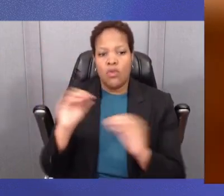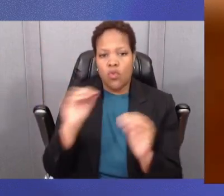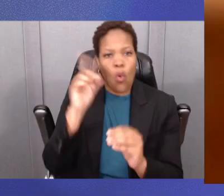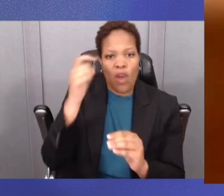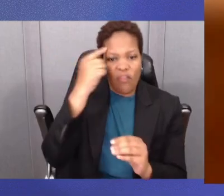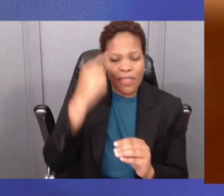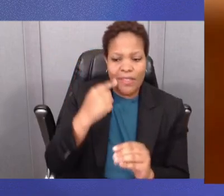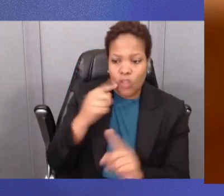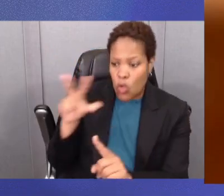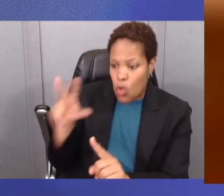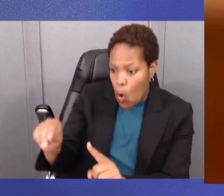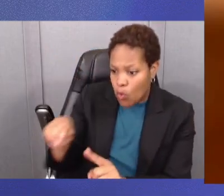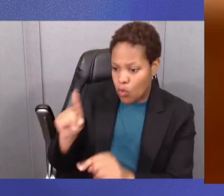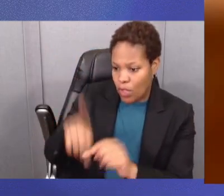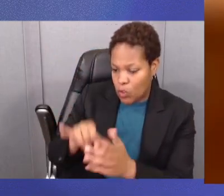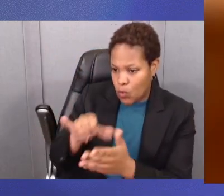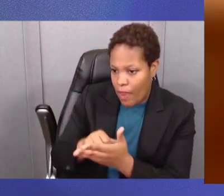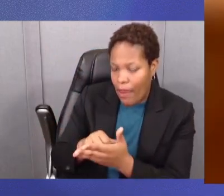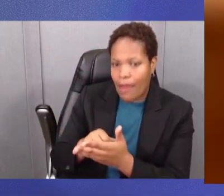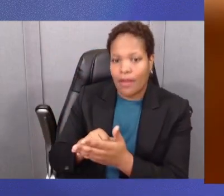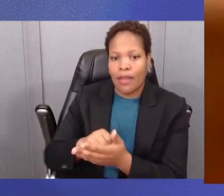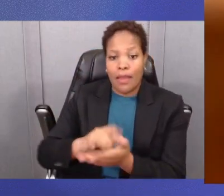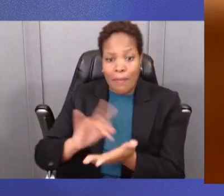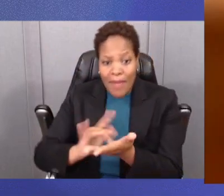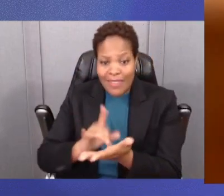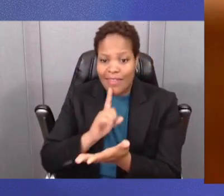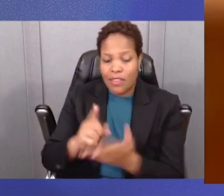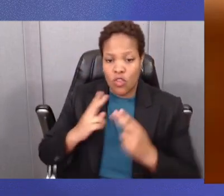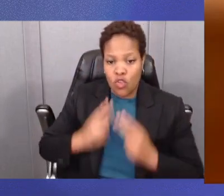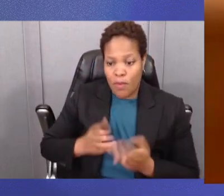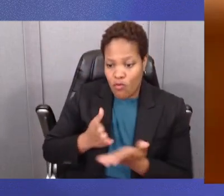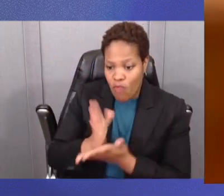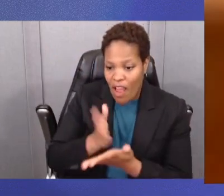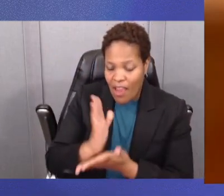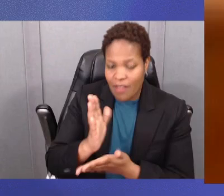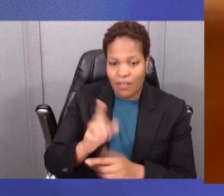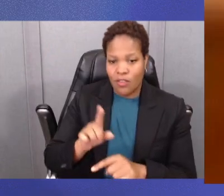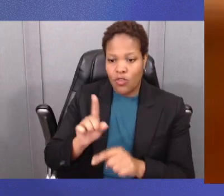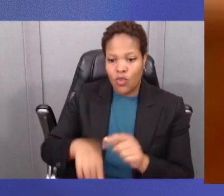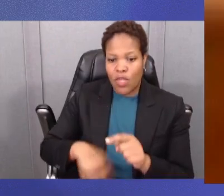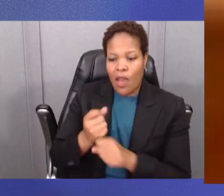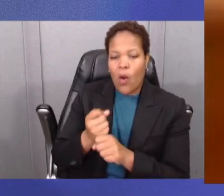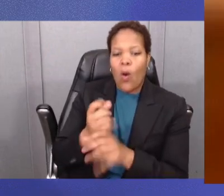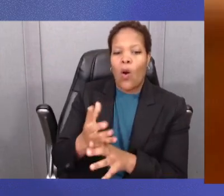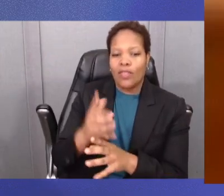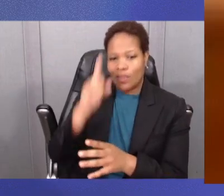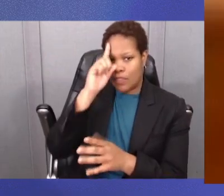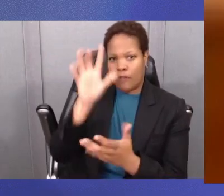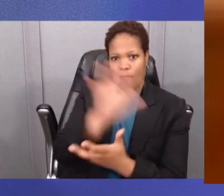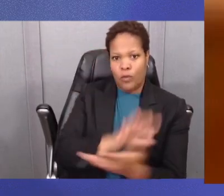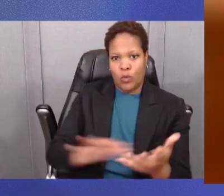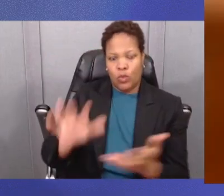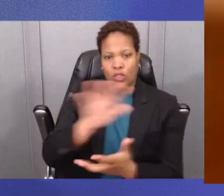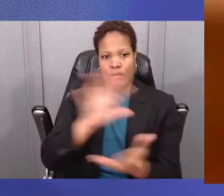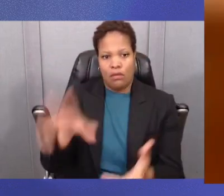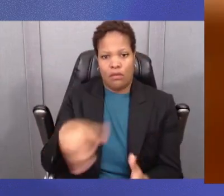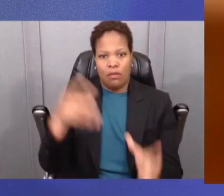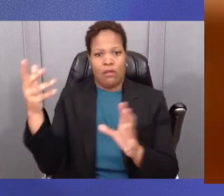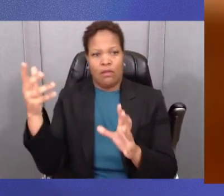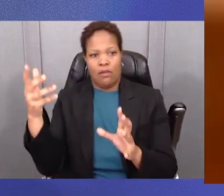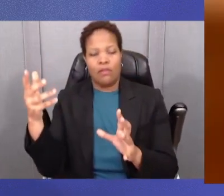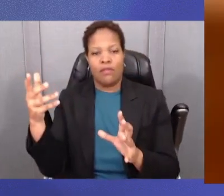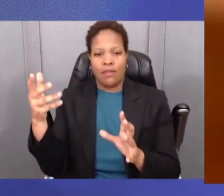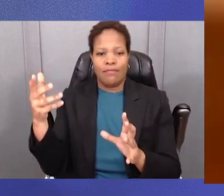public good. Medicine's a human right. And you can't create this confusion and this acquisitiveness as a core property.